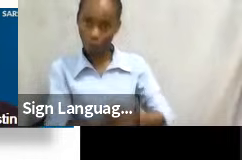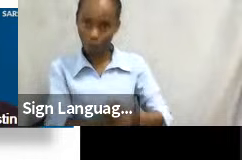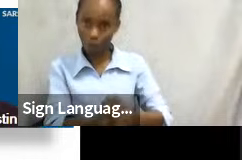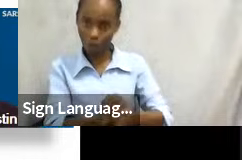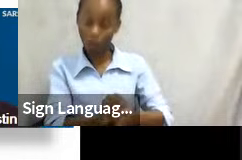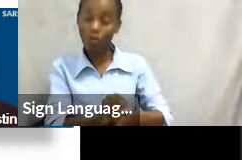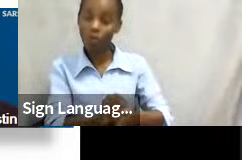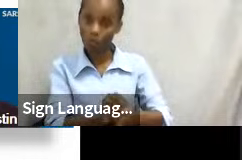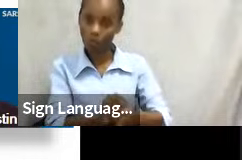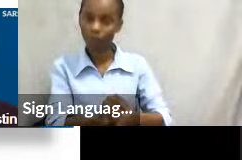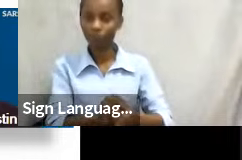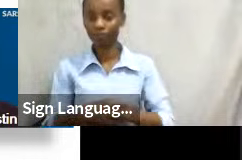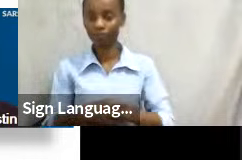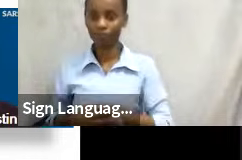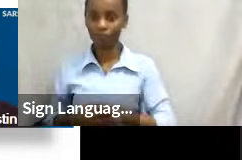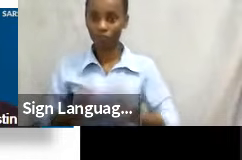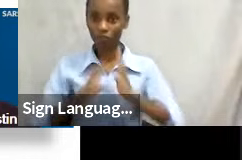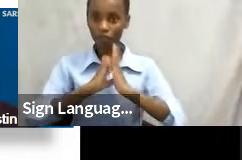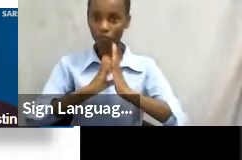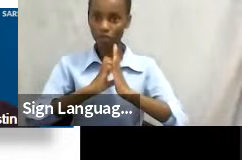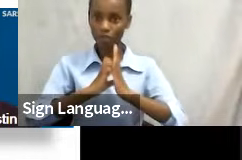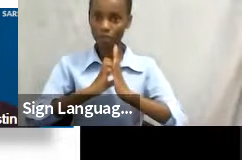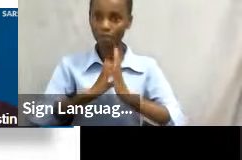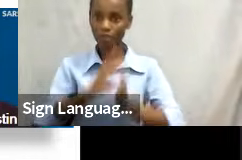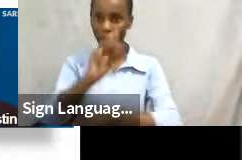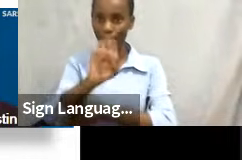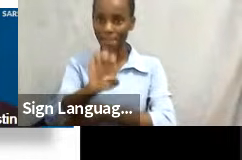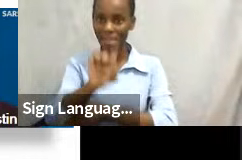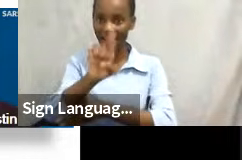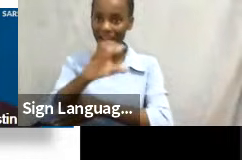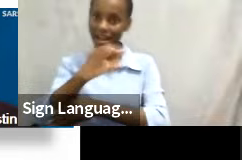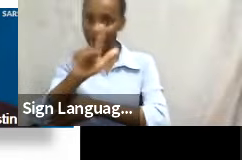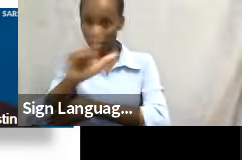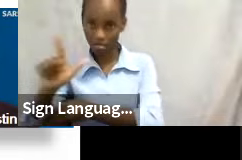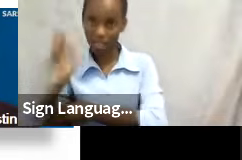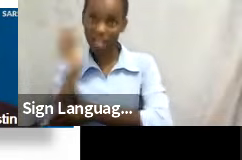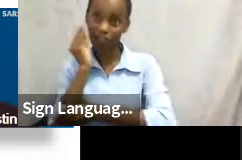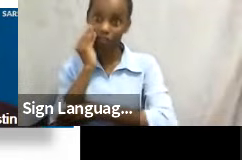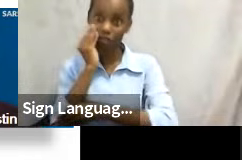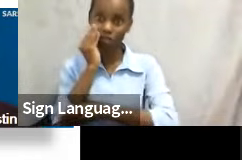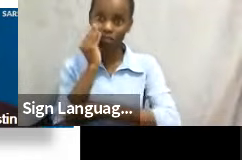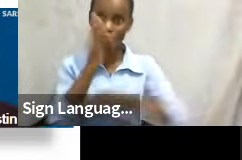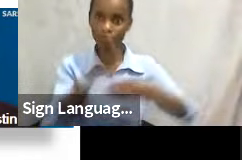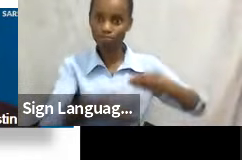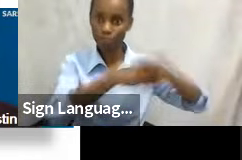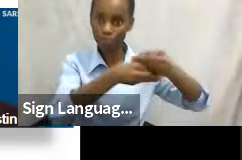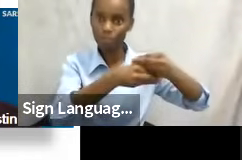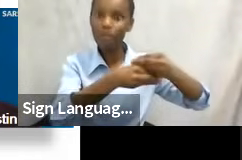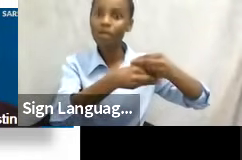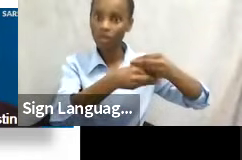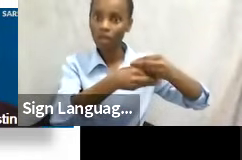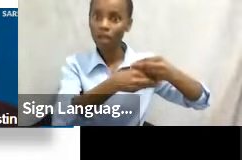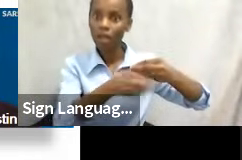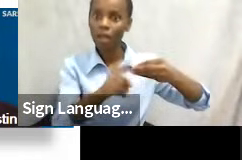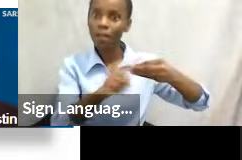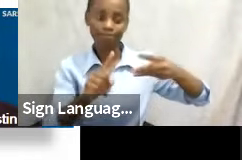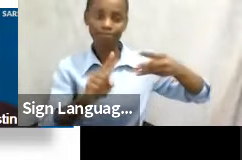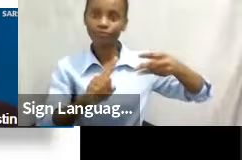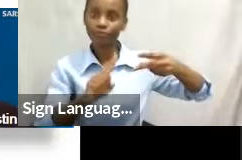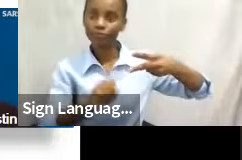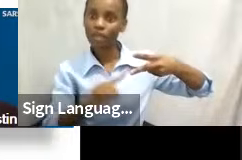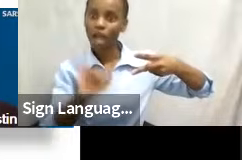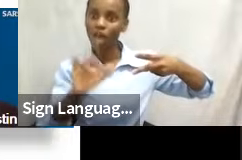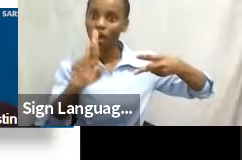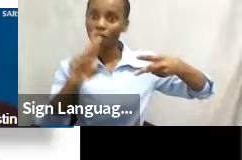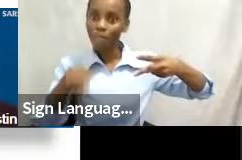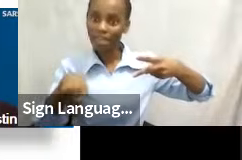supporting documents and your retirement annuity and your RP5, but you forget to upload your RP5, 3 days after submitting the first 2